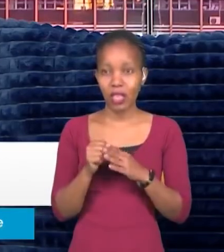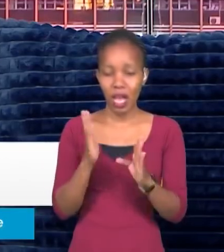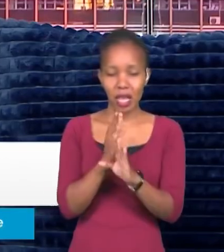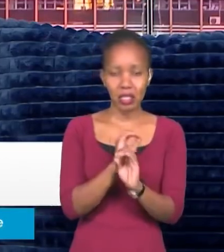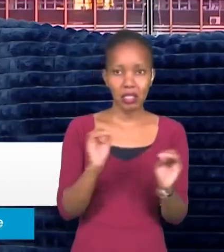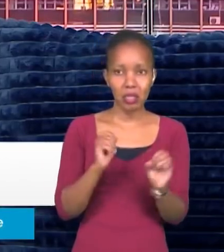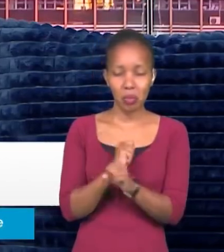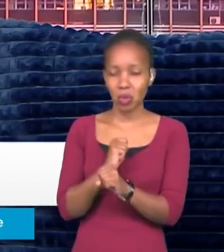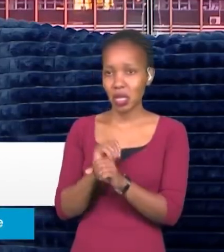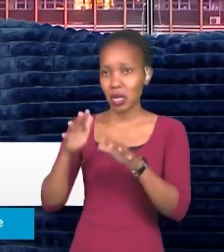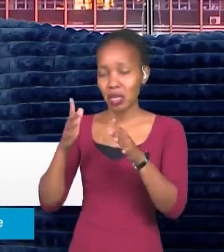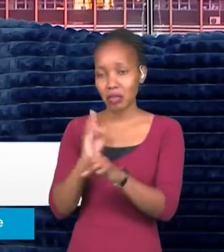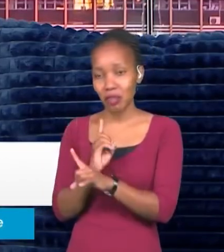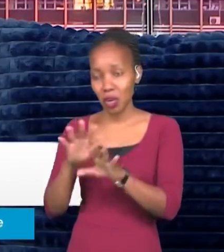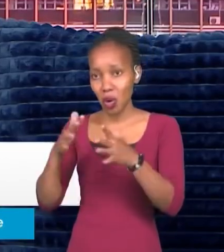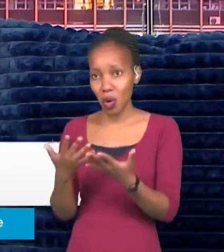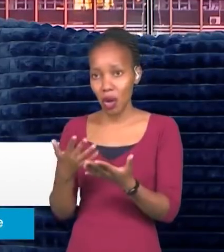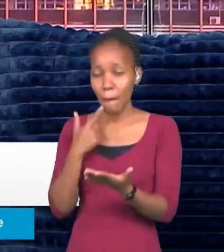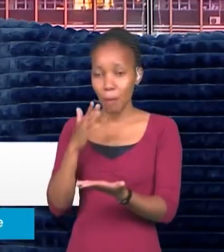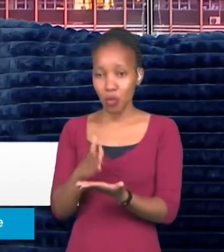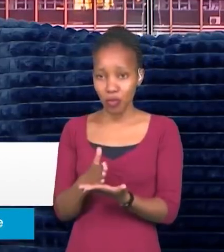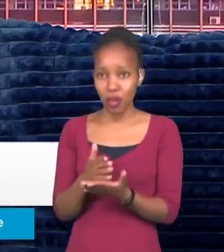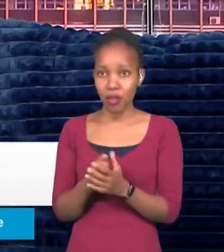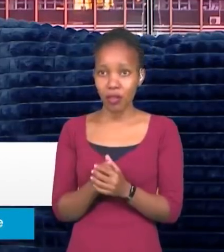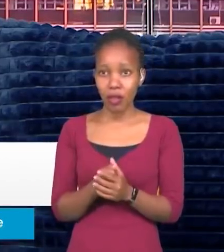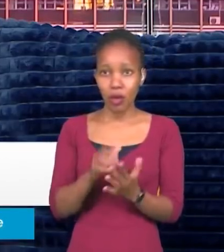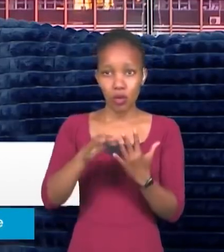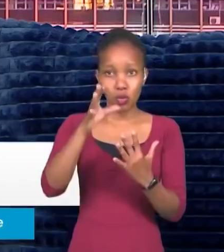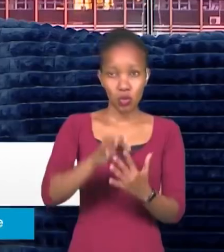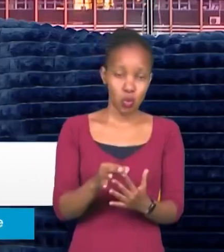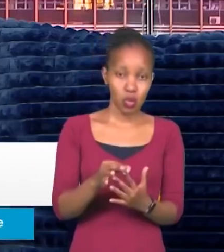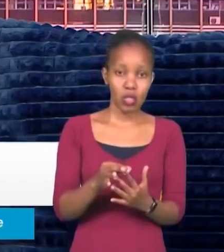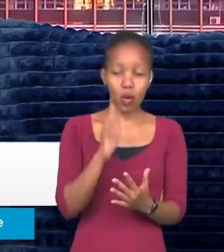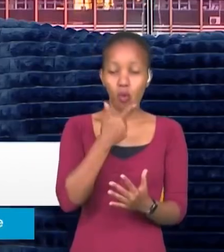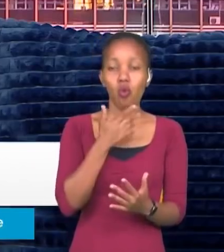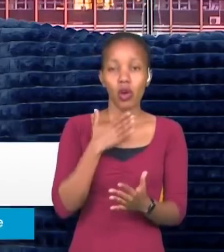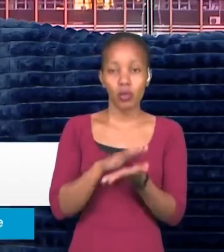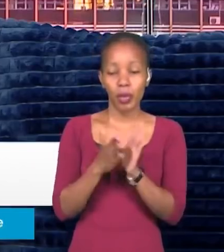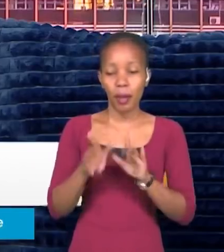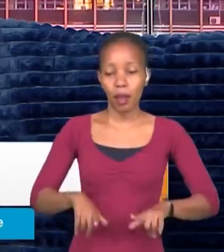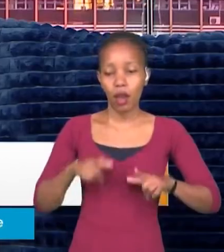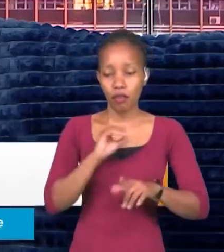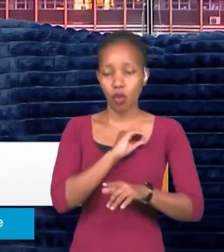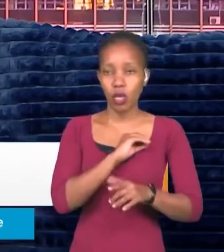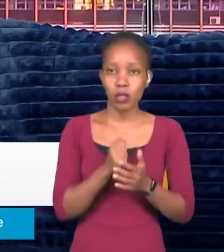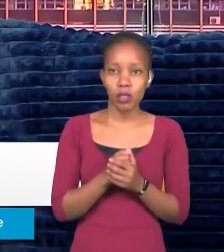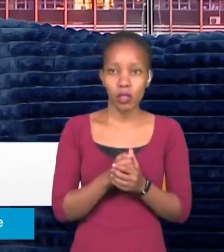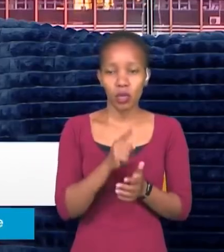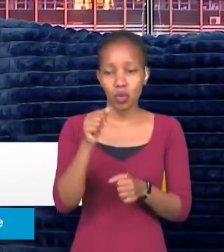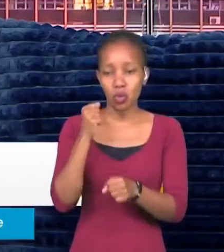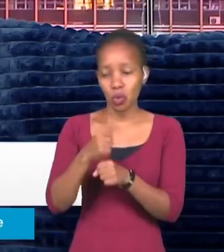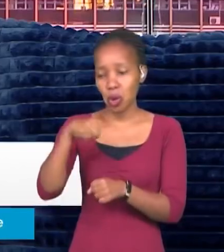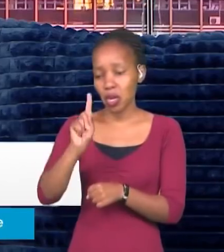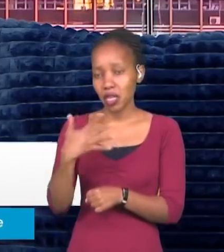hide, protect, defend, or prove. Okay. And so you choose to be whoever you want to be in life. Mm-hmm. As long as you're doing the right